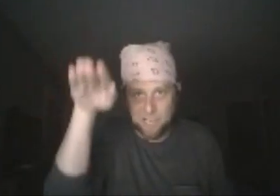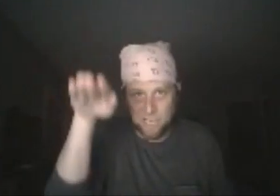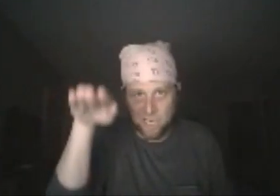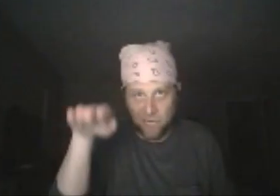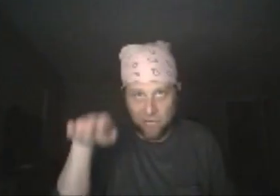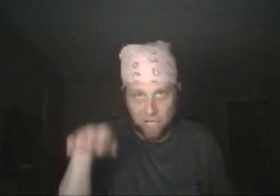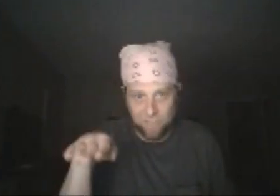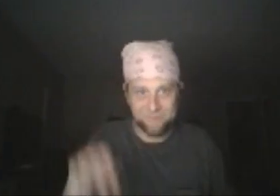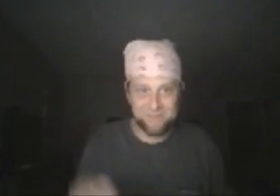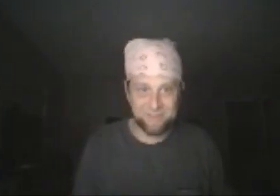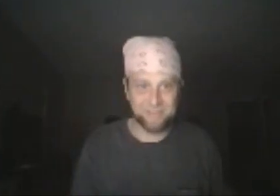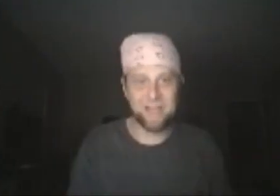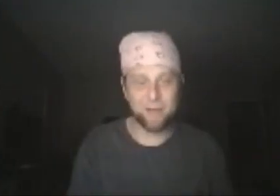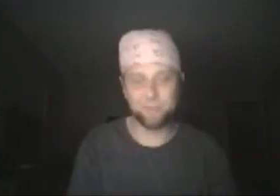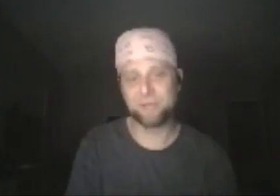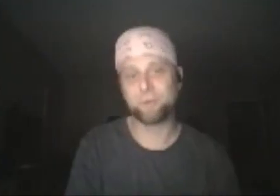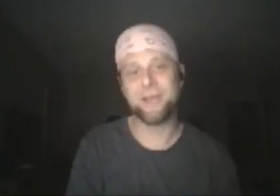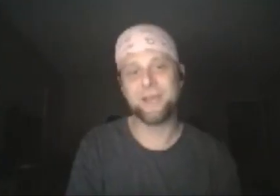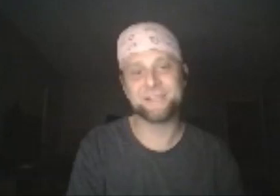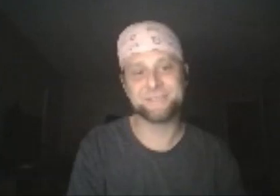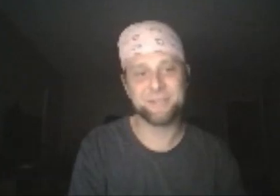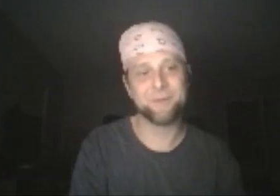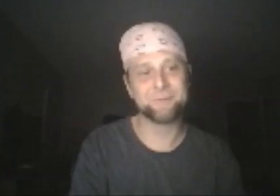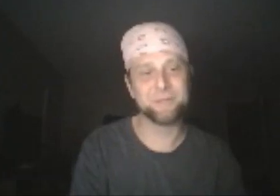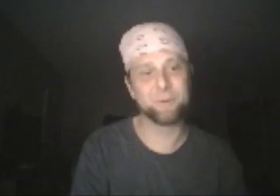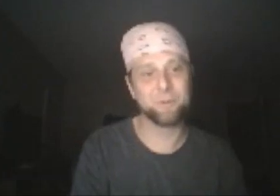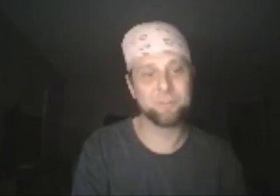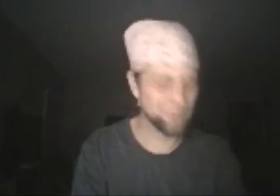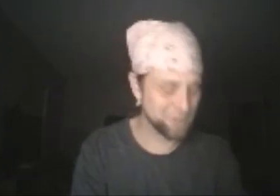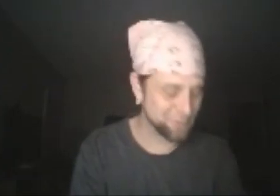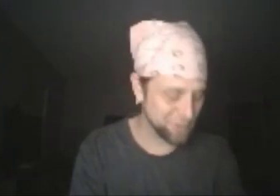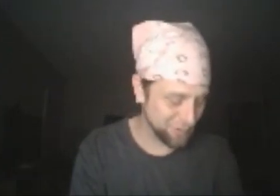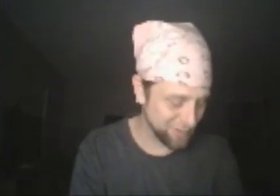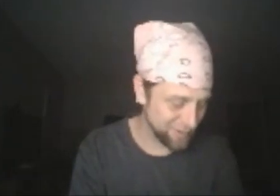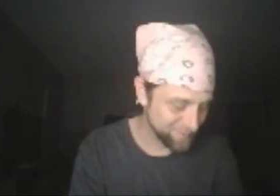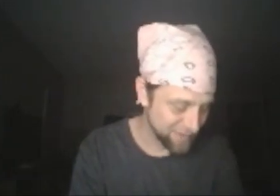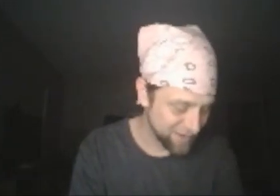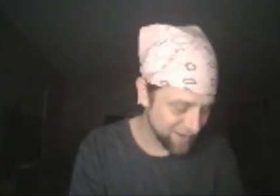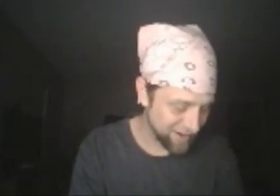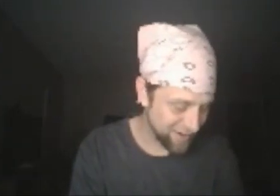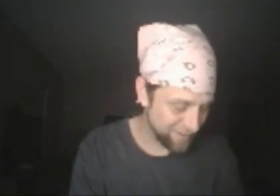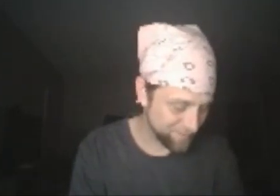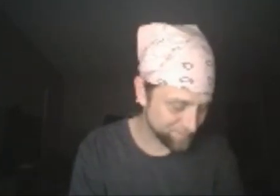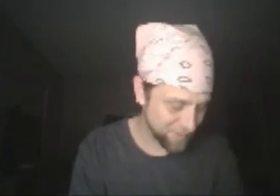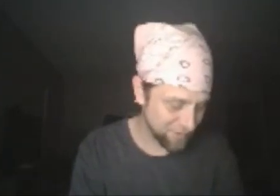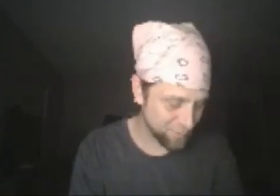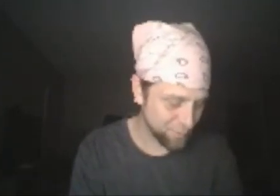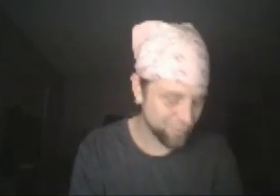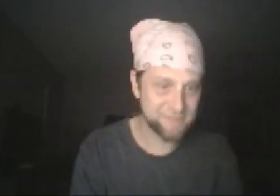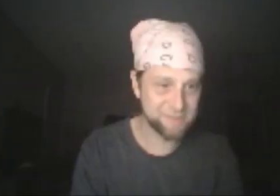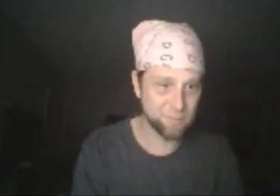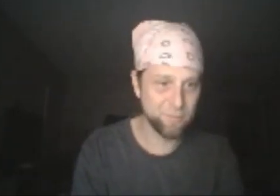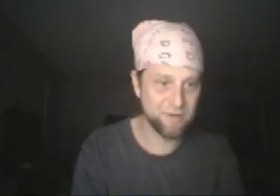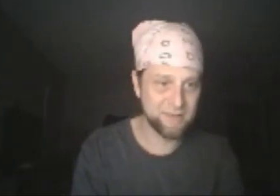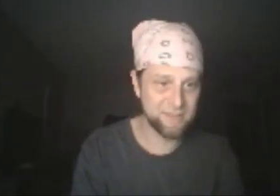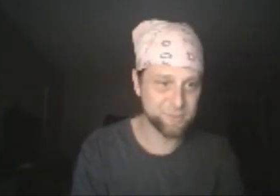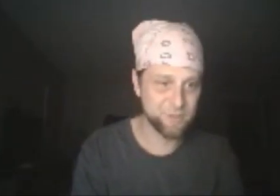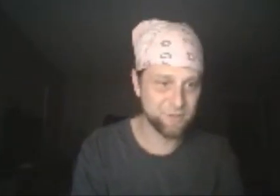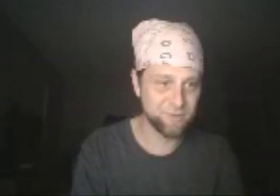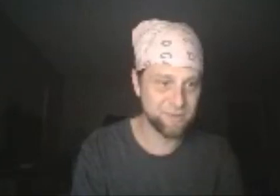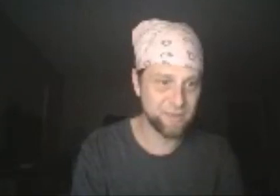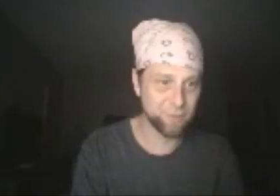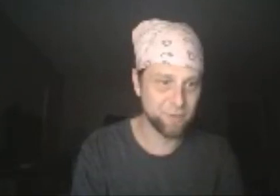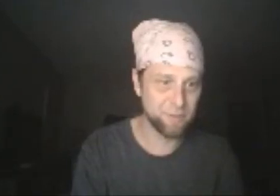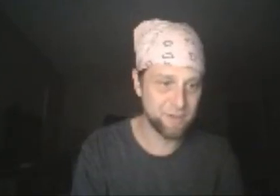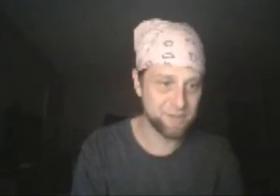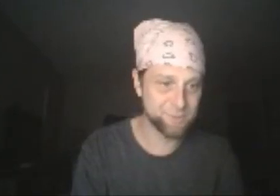like, meh. Like, how degrading is it that you have to lower a podium when you go up? All right, we're moving on to Israel.